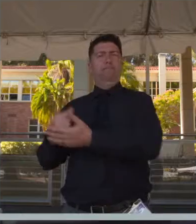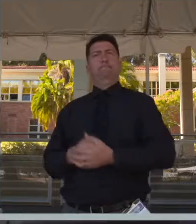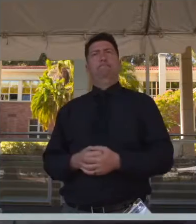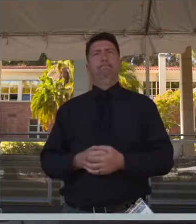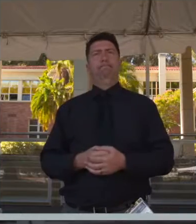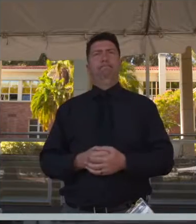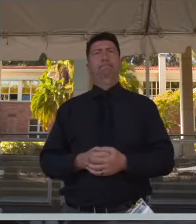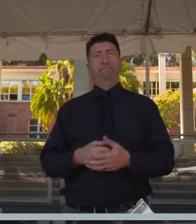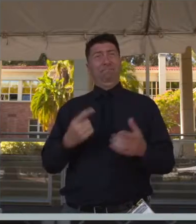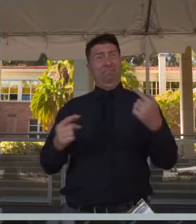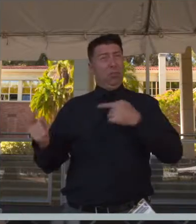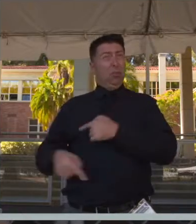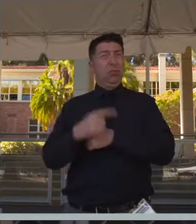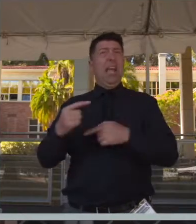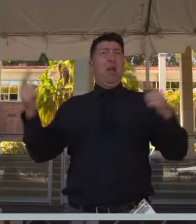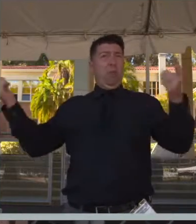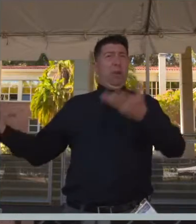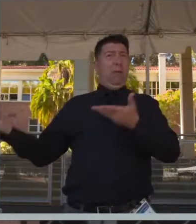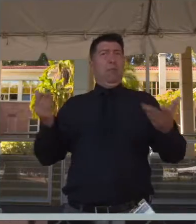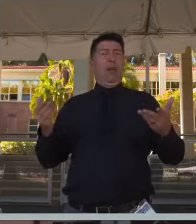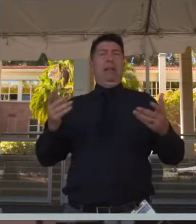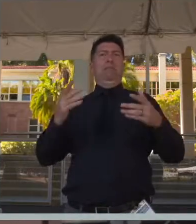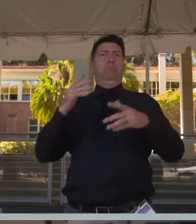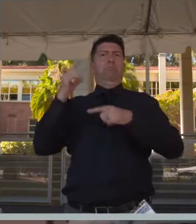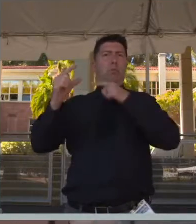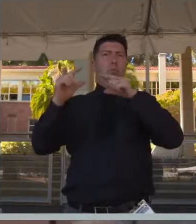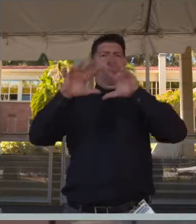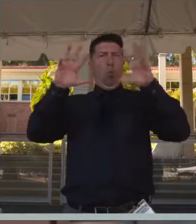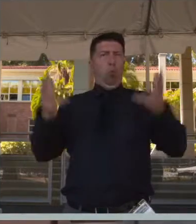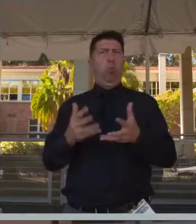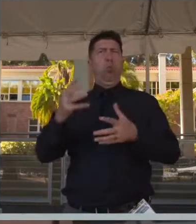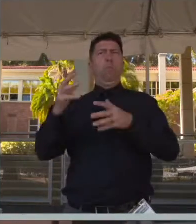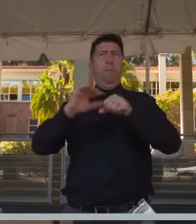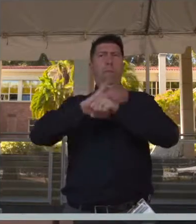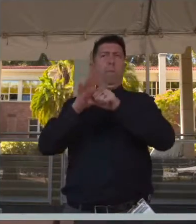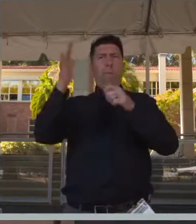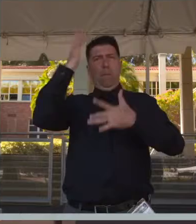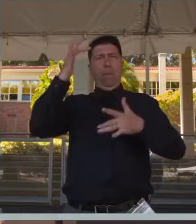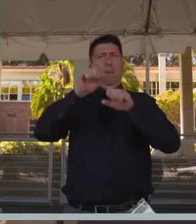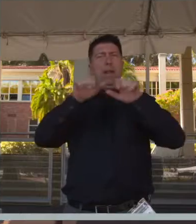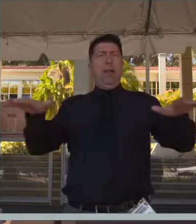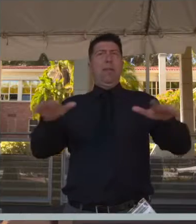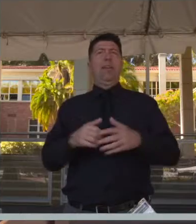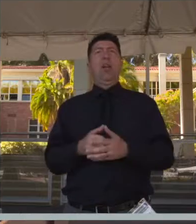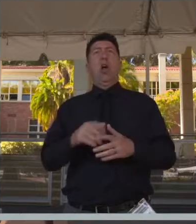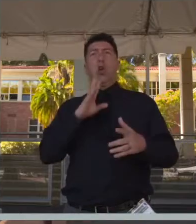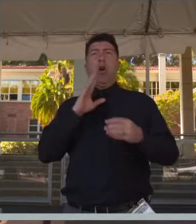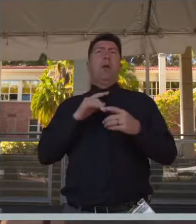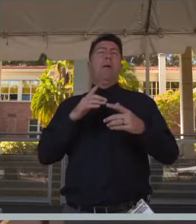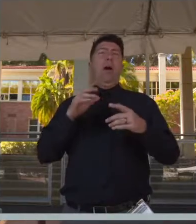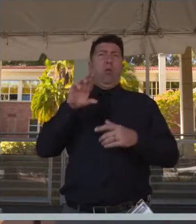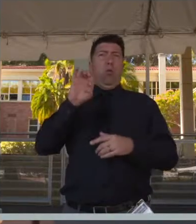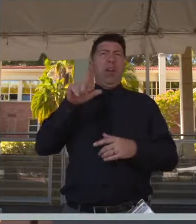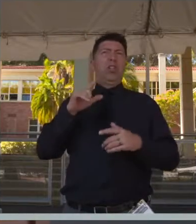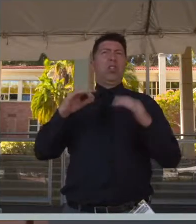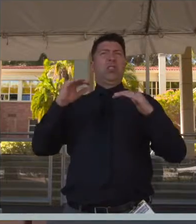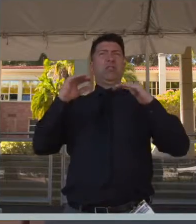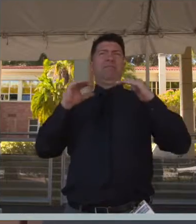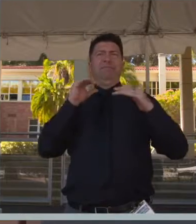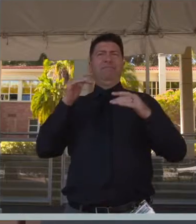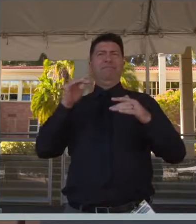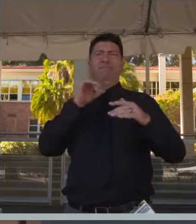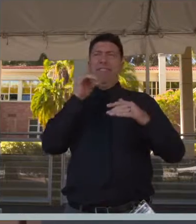bring to this event our experience of a global pandemic, our commitment to address racial injustice at UCLA,